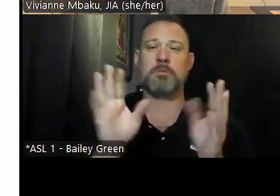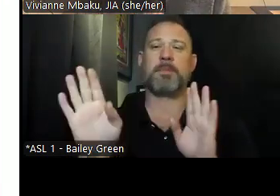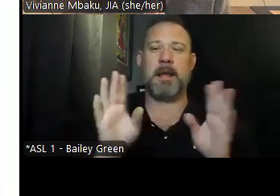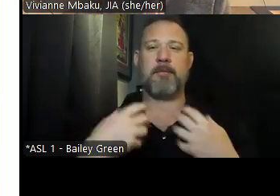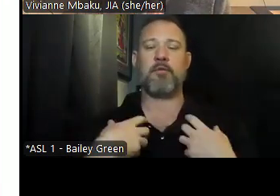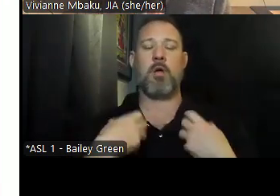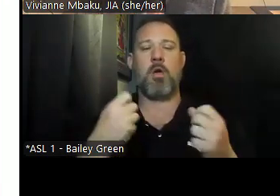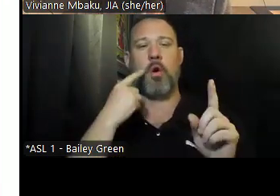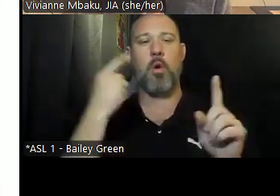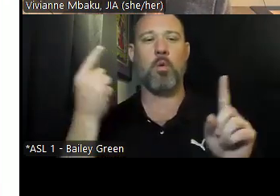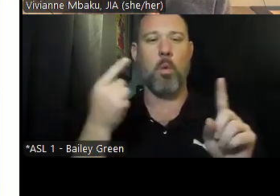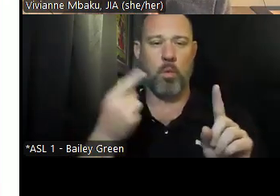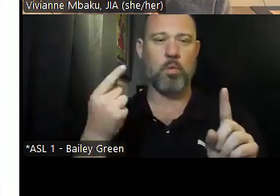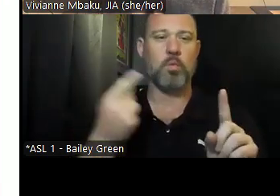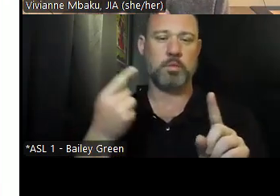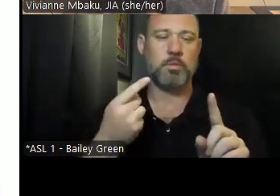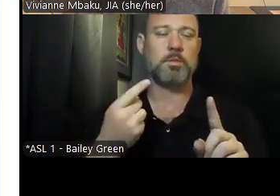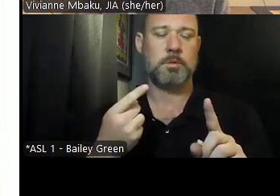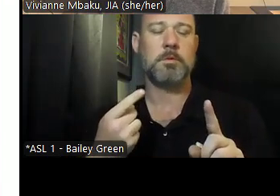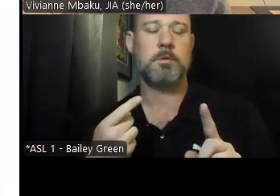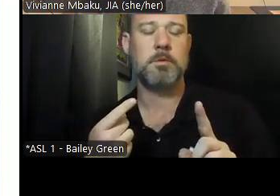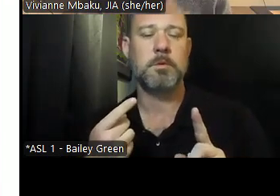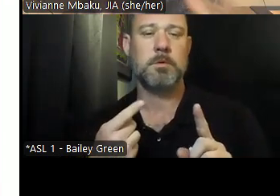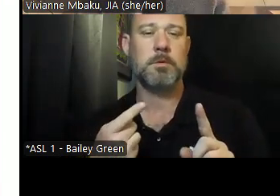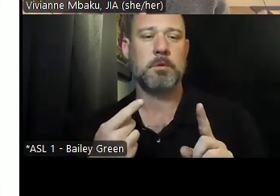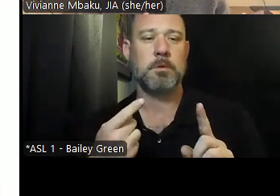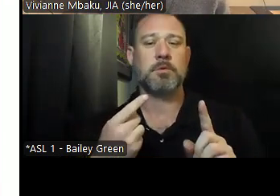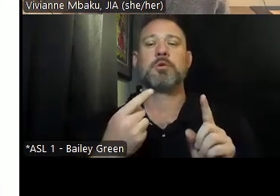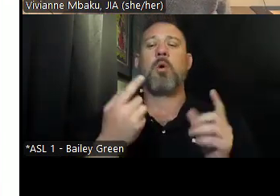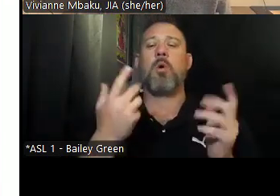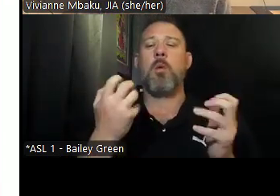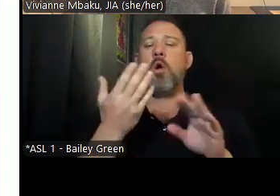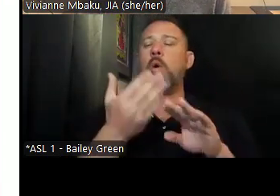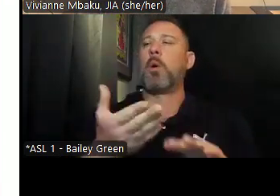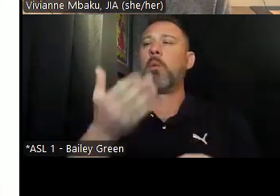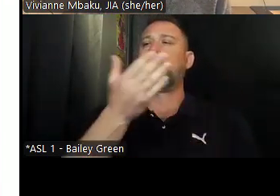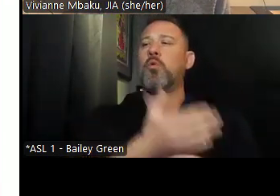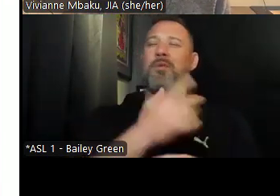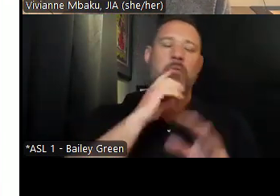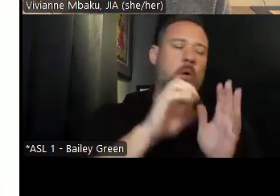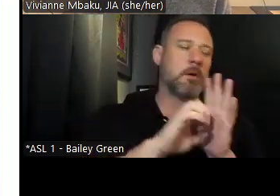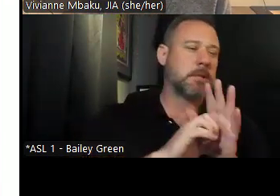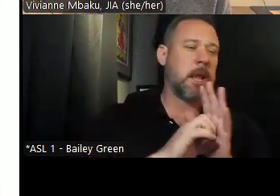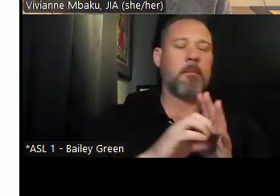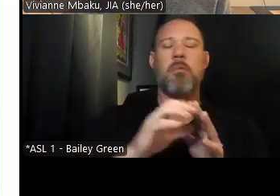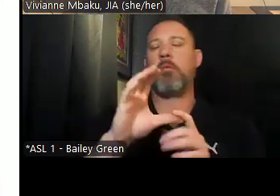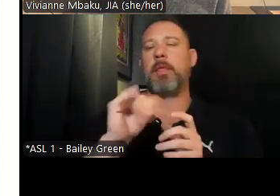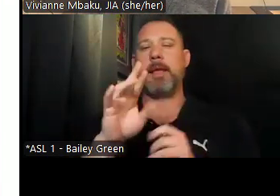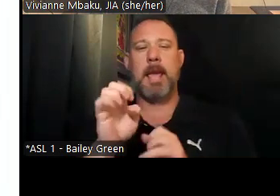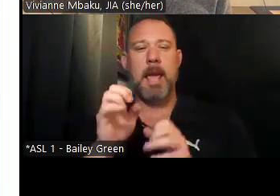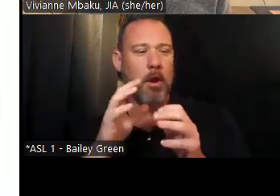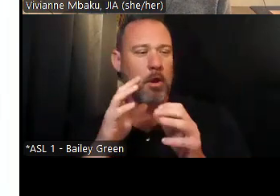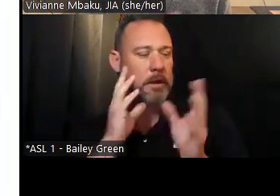health goals. So they're looking to improve for example, the care experience, access